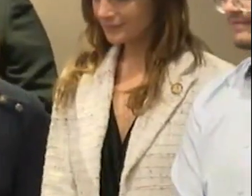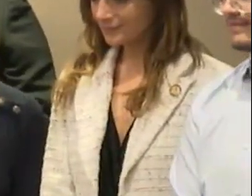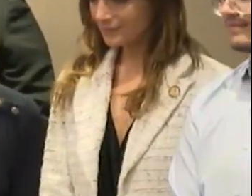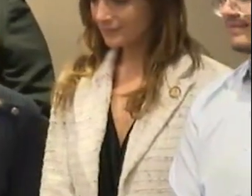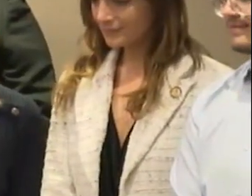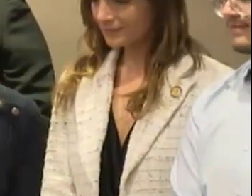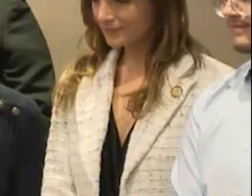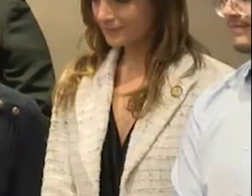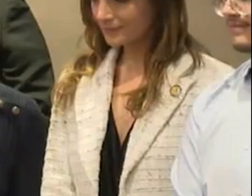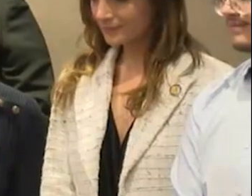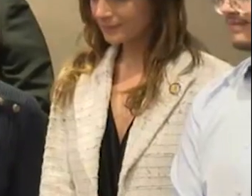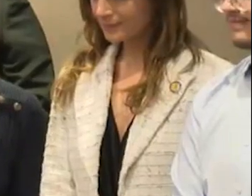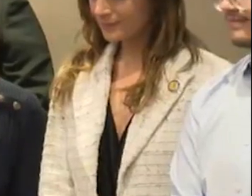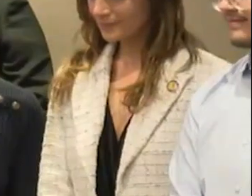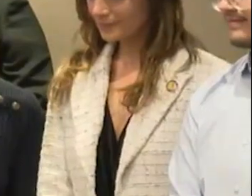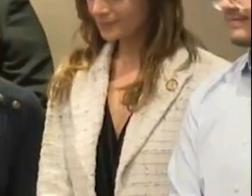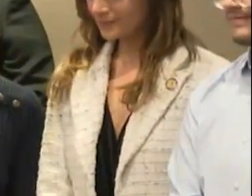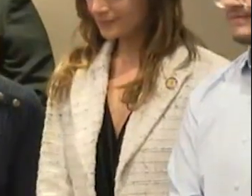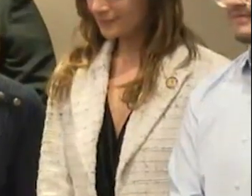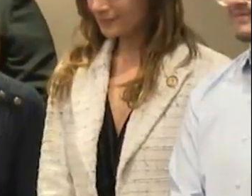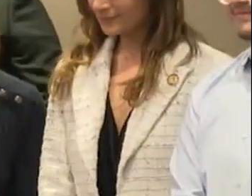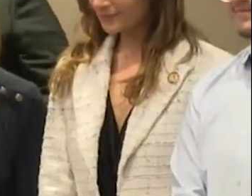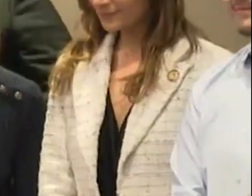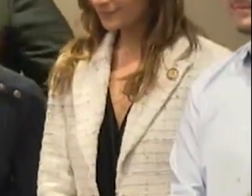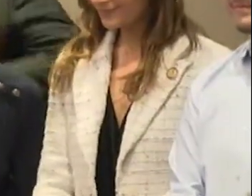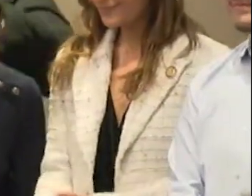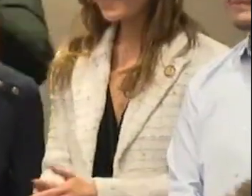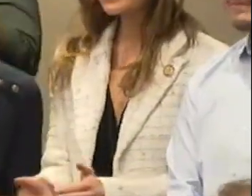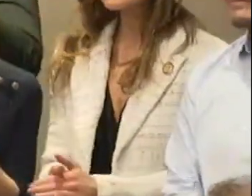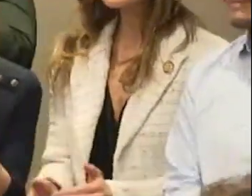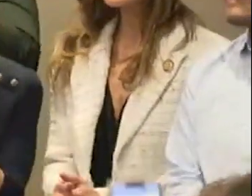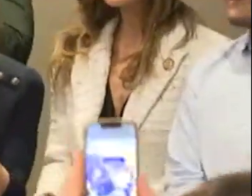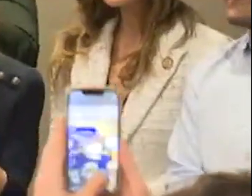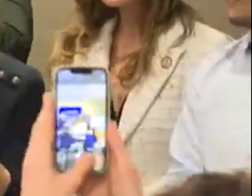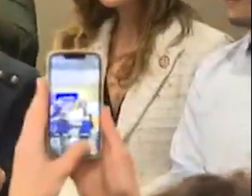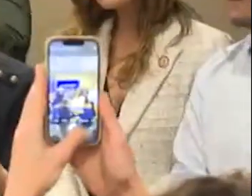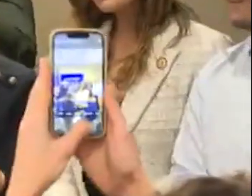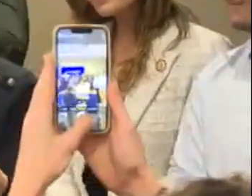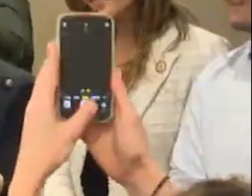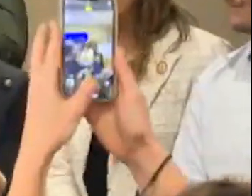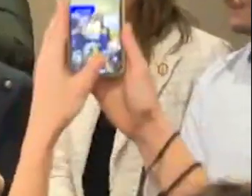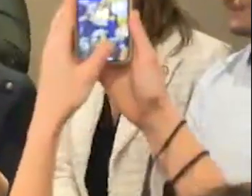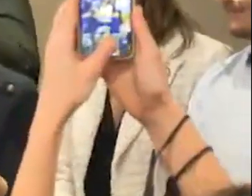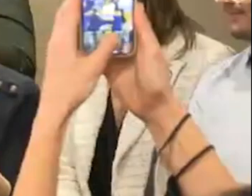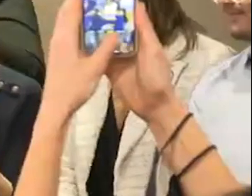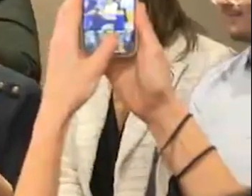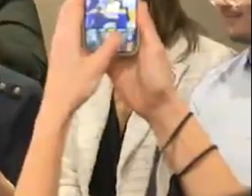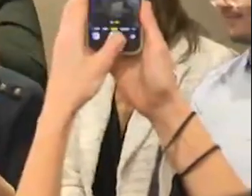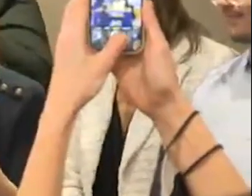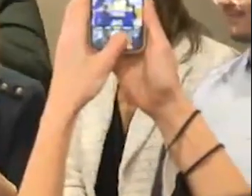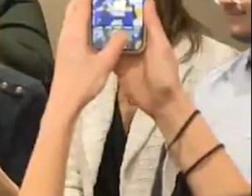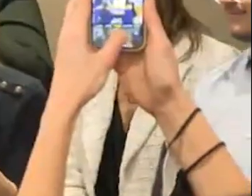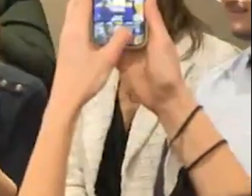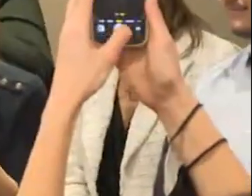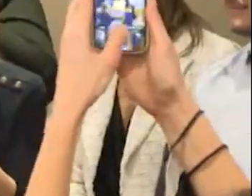All right. The bills are signed into law.